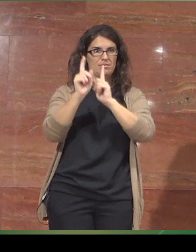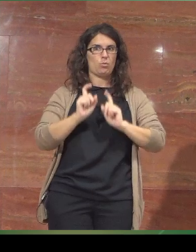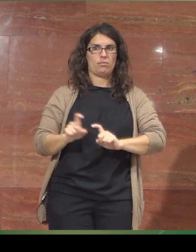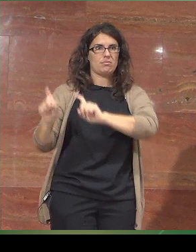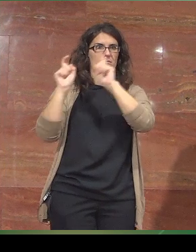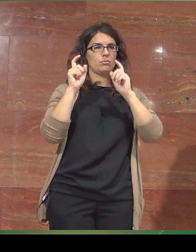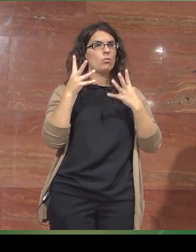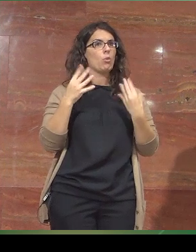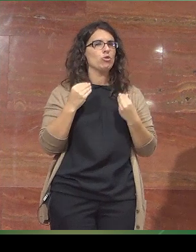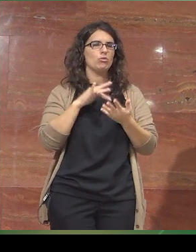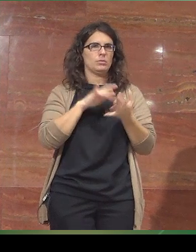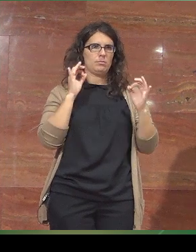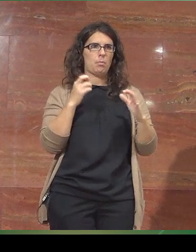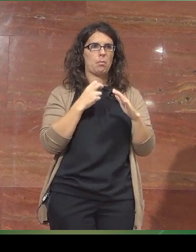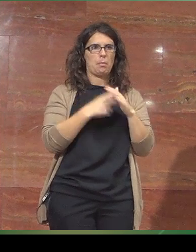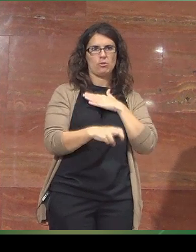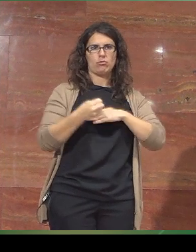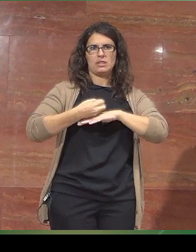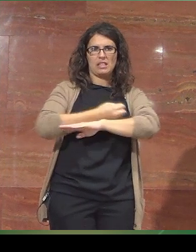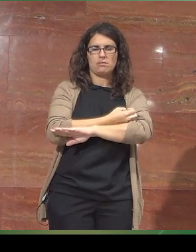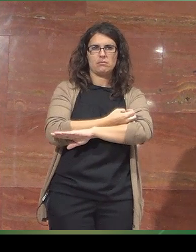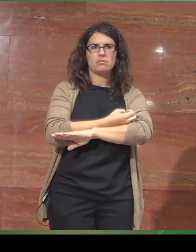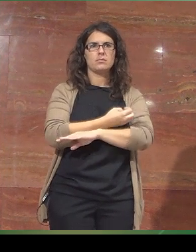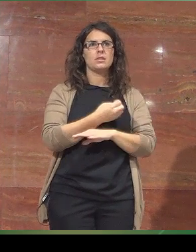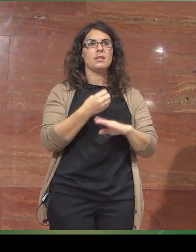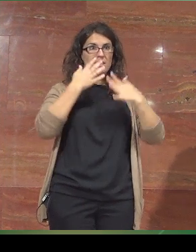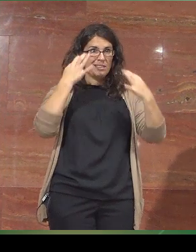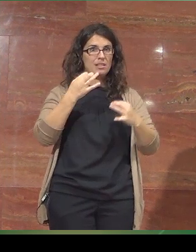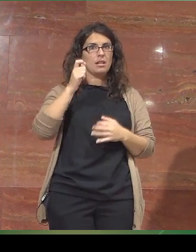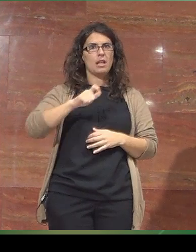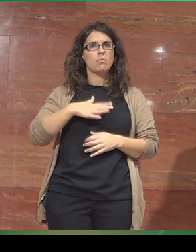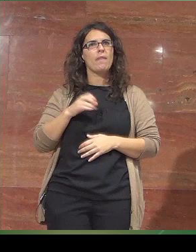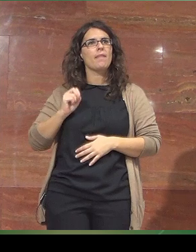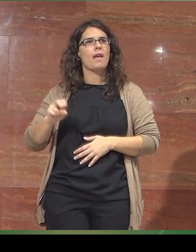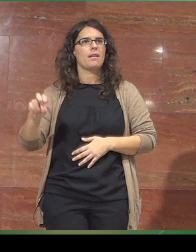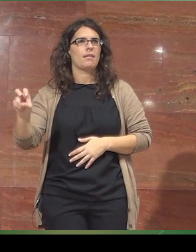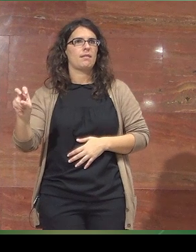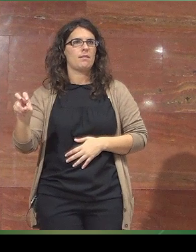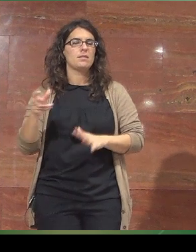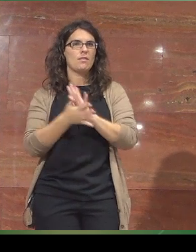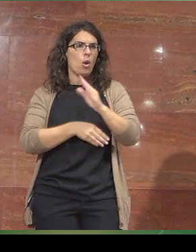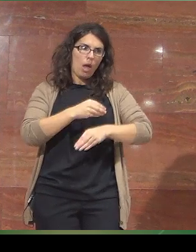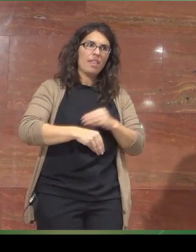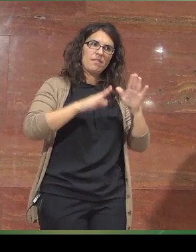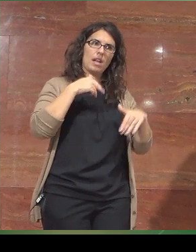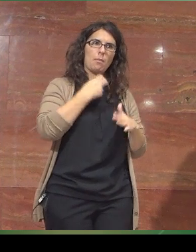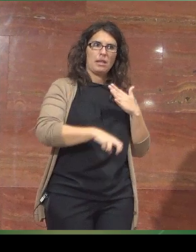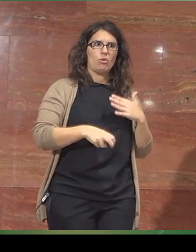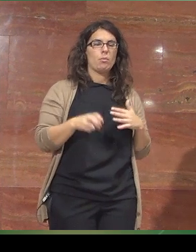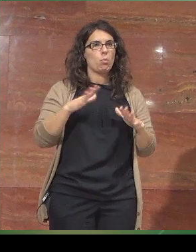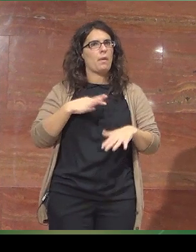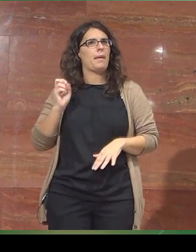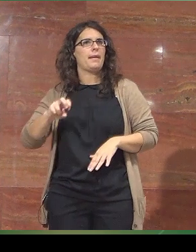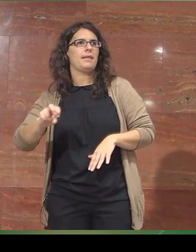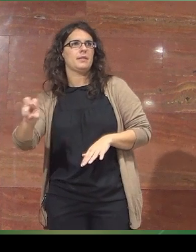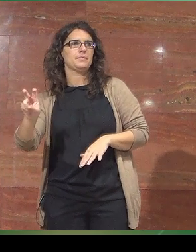foot. One of our first pieces of research found that there are 109 journeys between